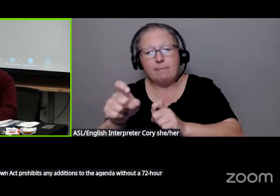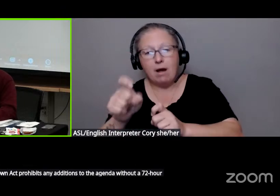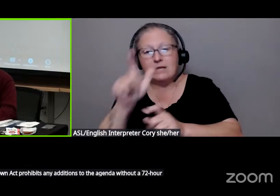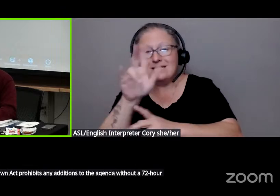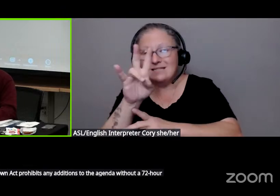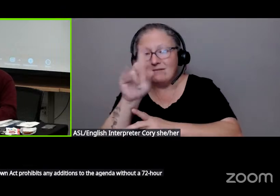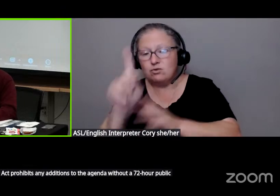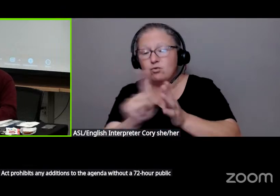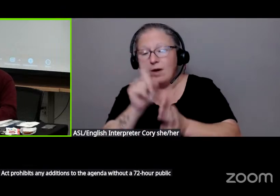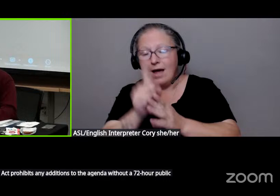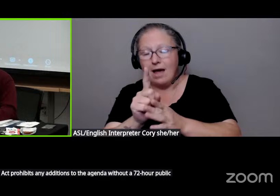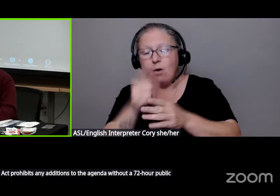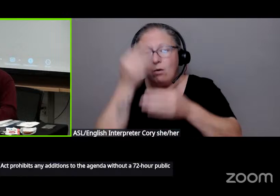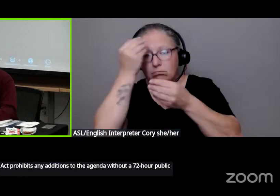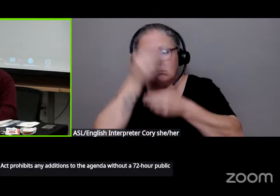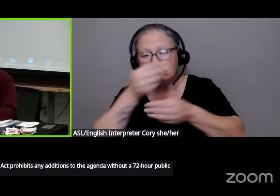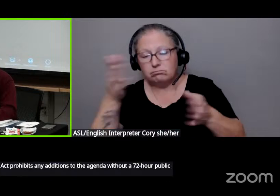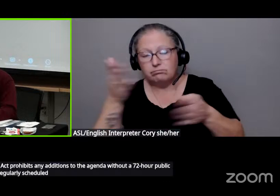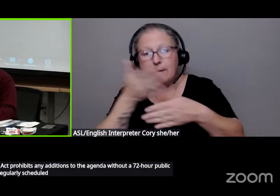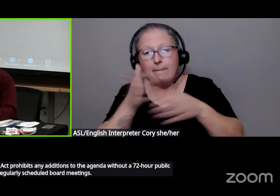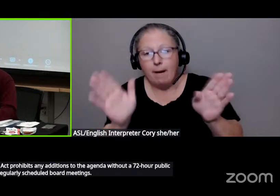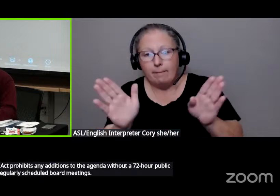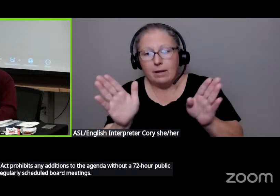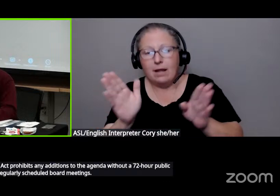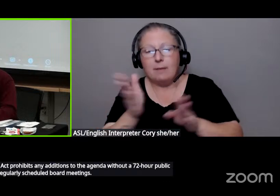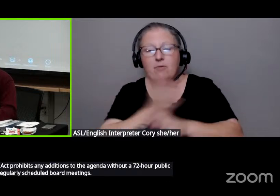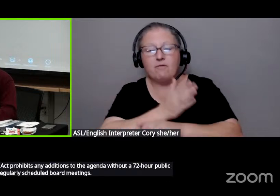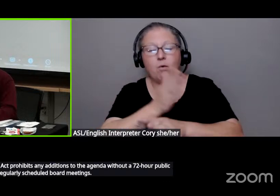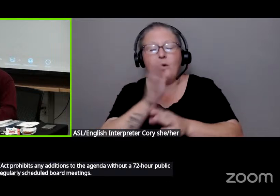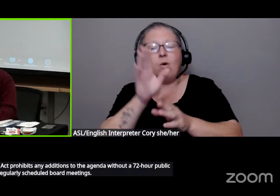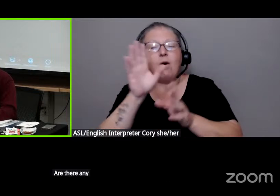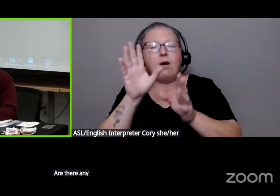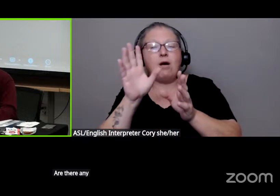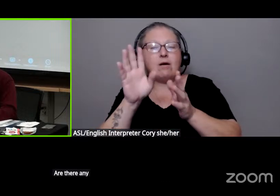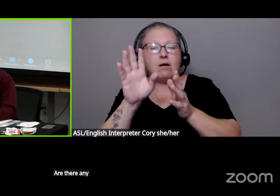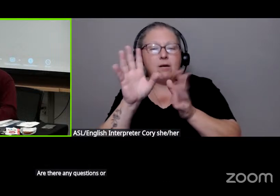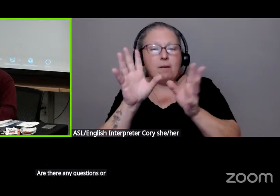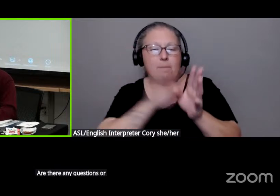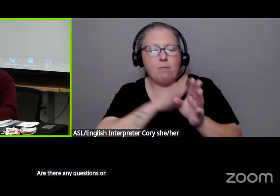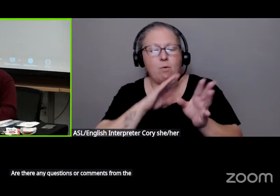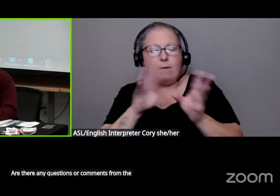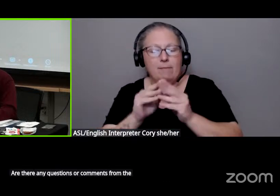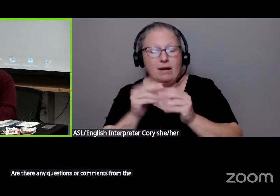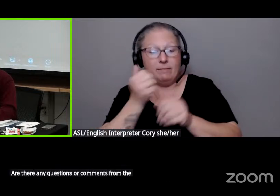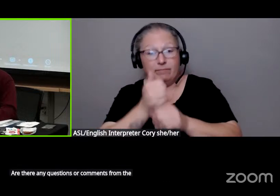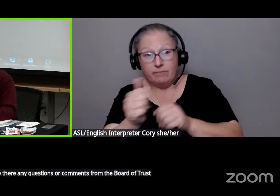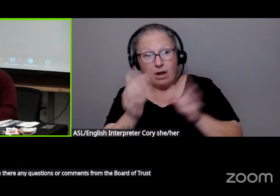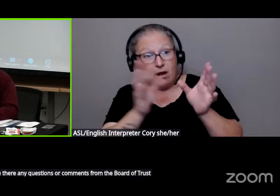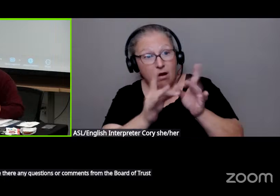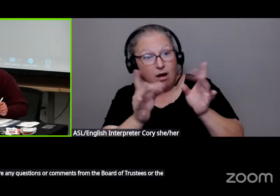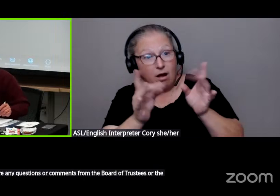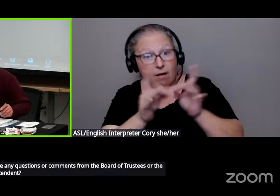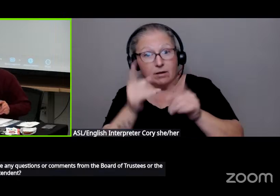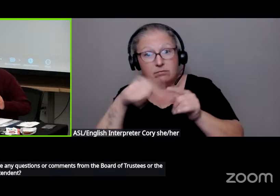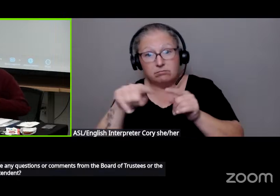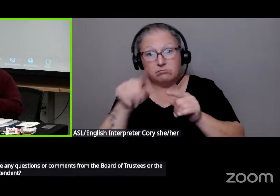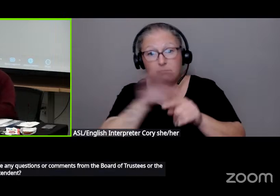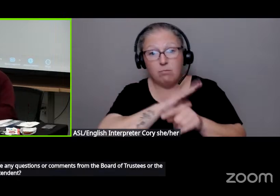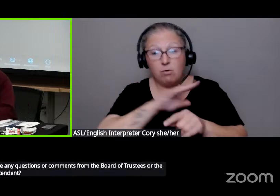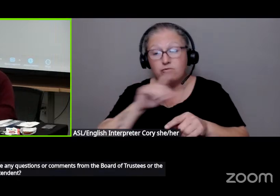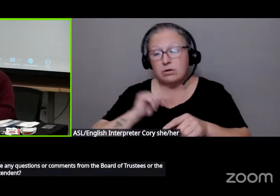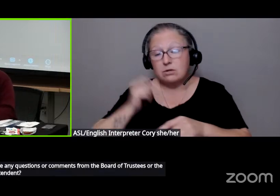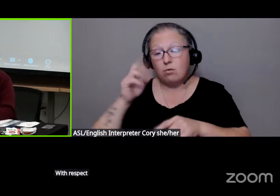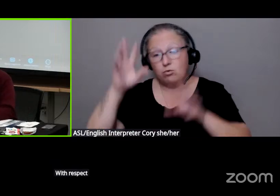notice for regularly scheduled board meetings. Are there any questions or comments from the Board of Trustees or the Superintendent with respect